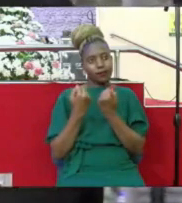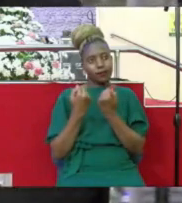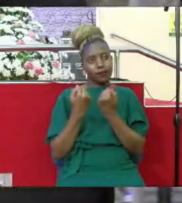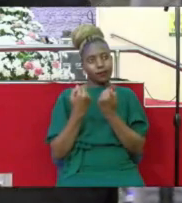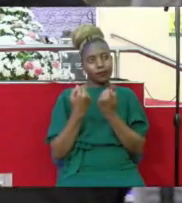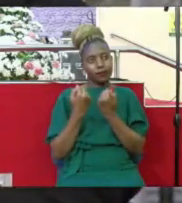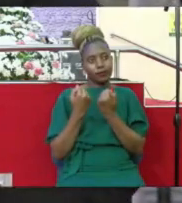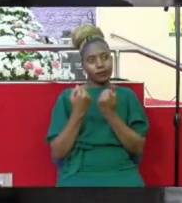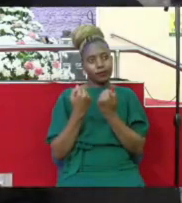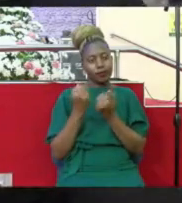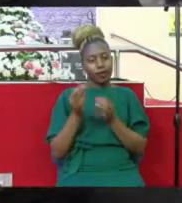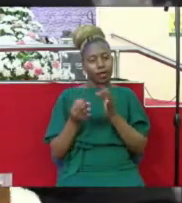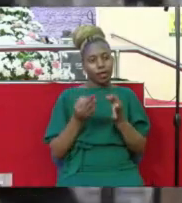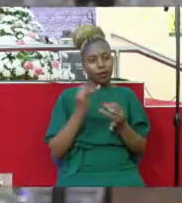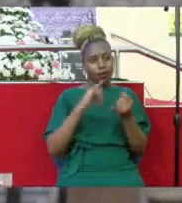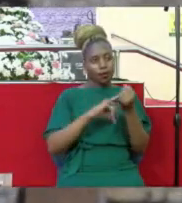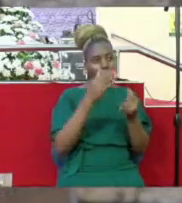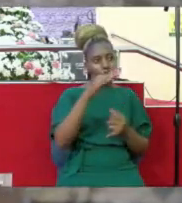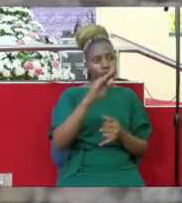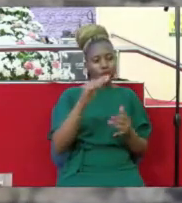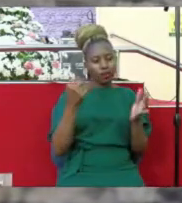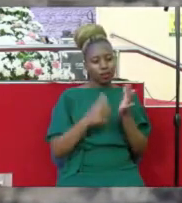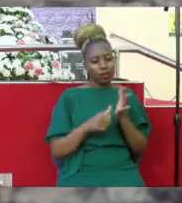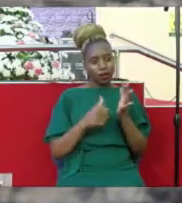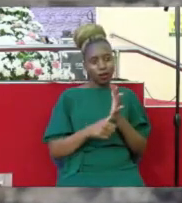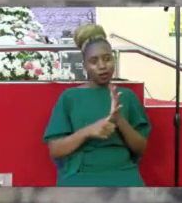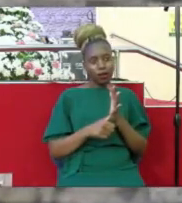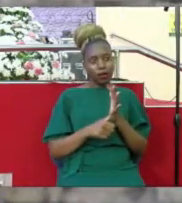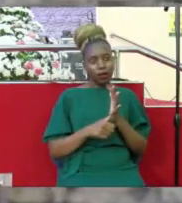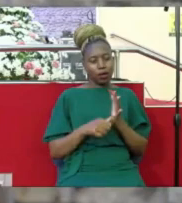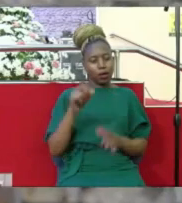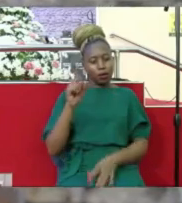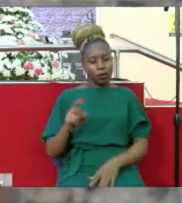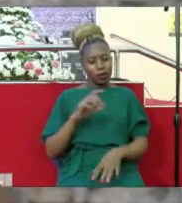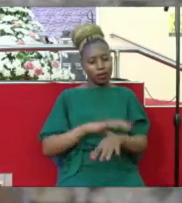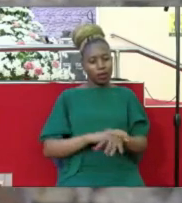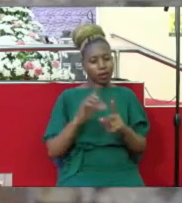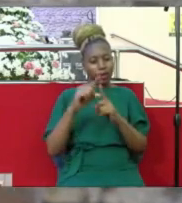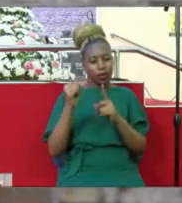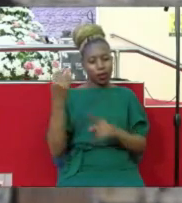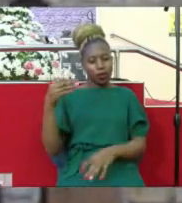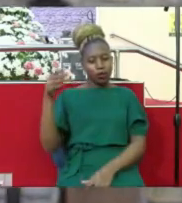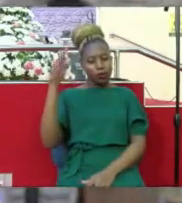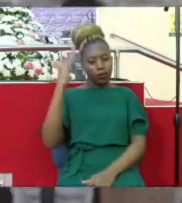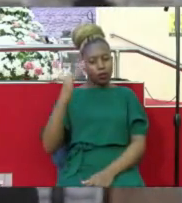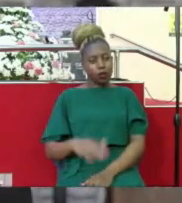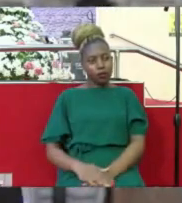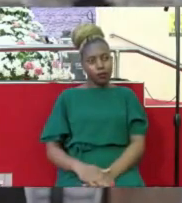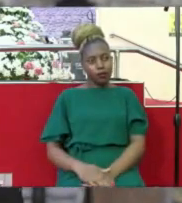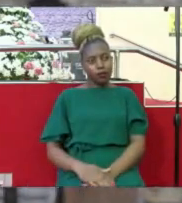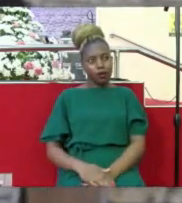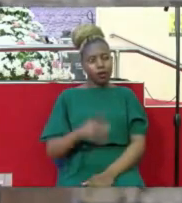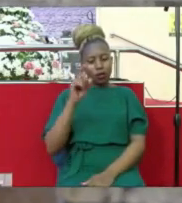your marriage is in trouble, you must find the word of God. You got to mix